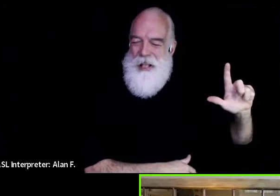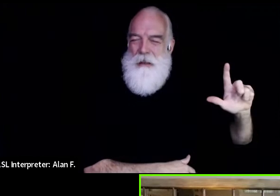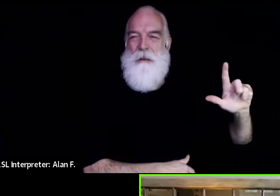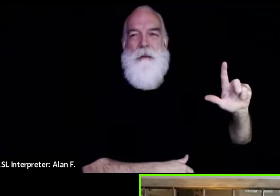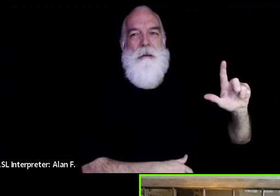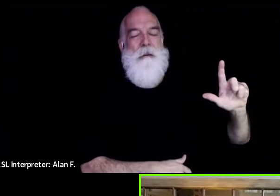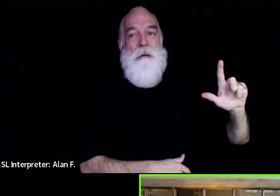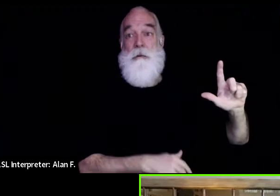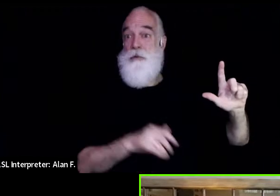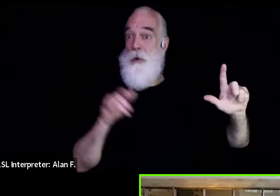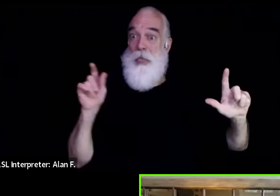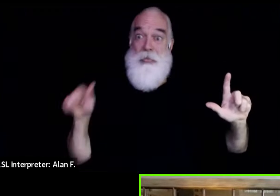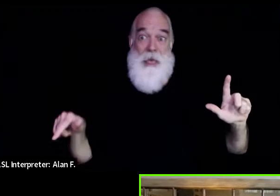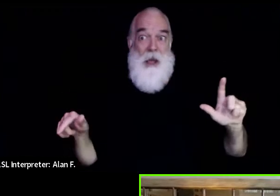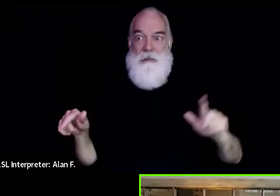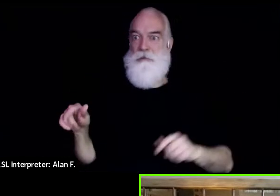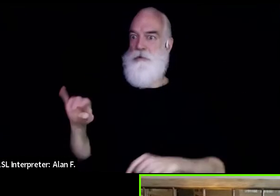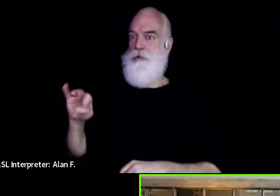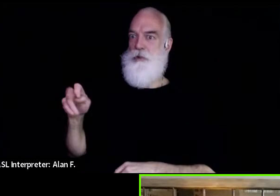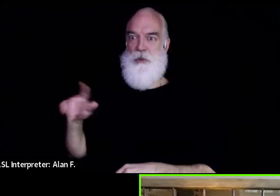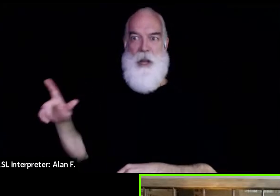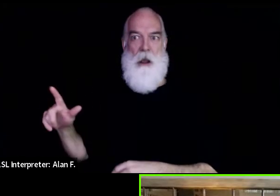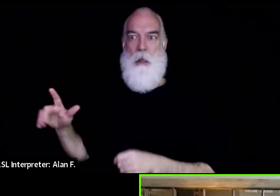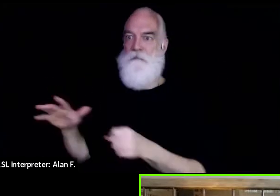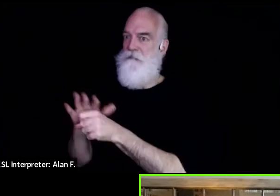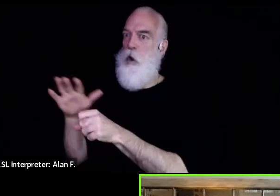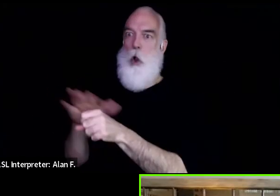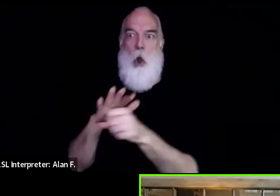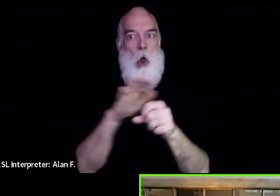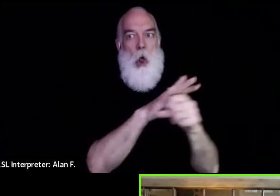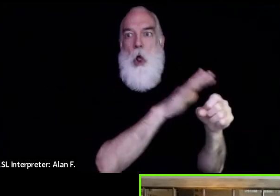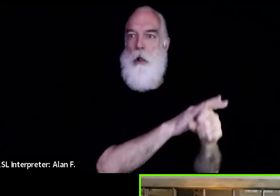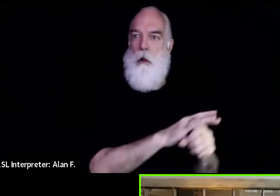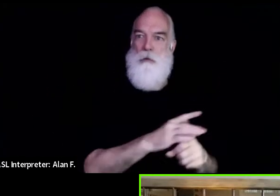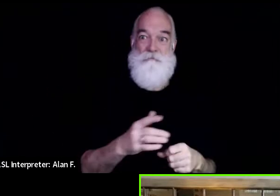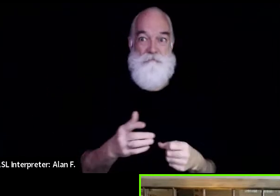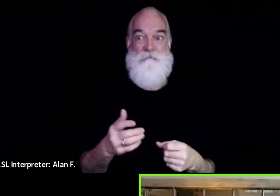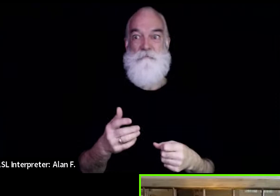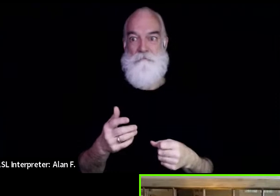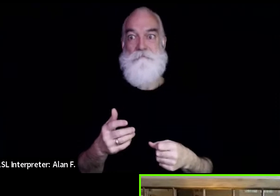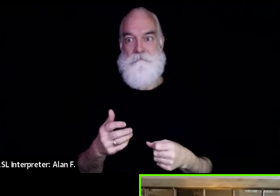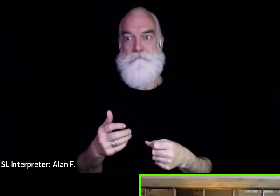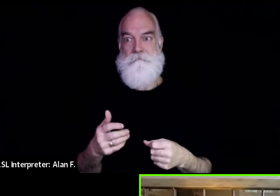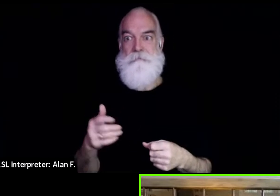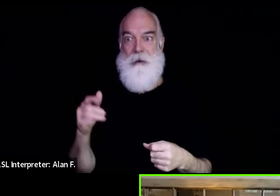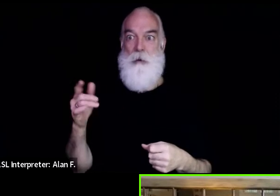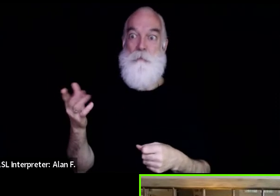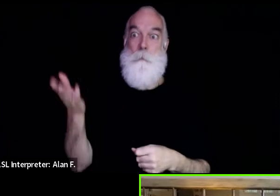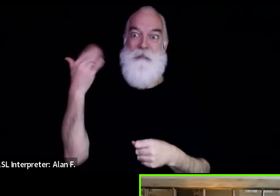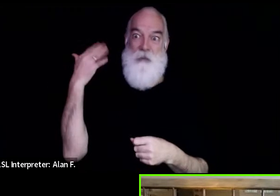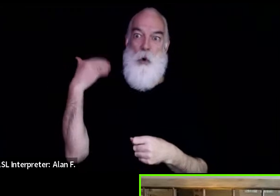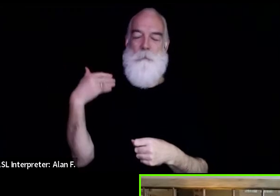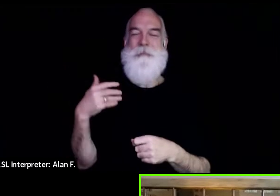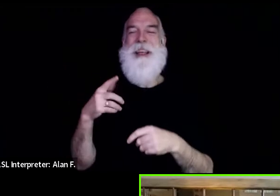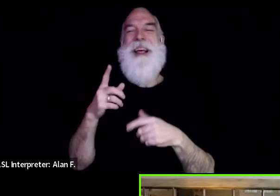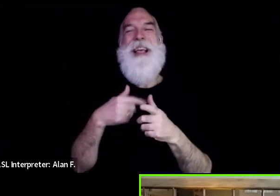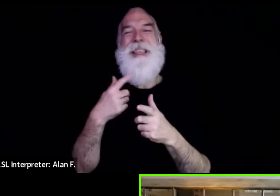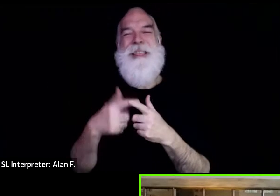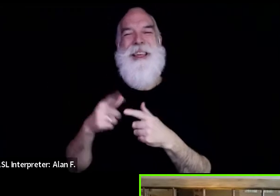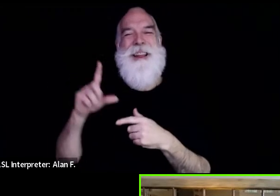fully occupied at one point. After several years, we stopped